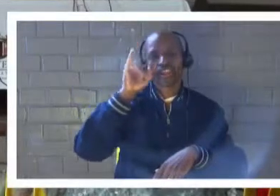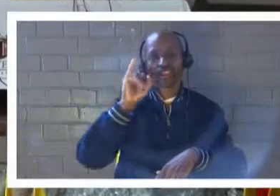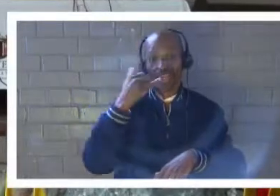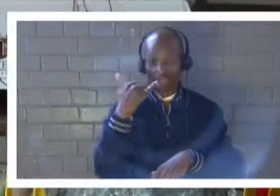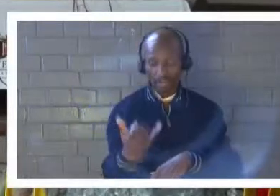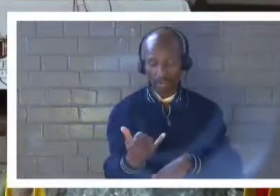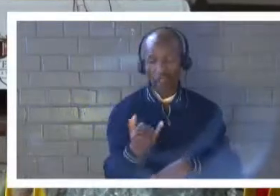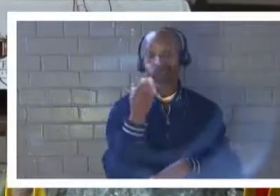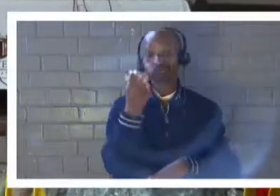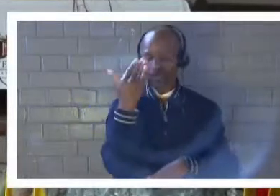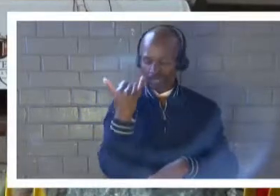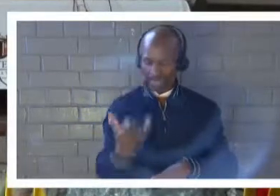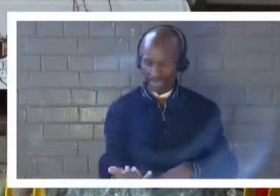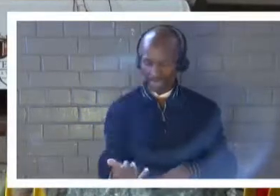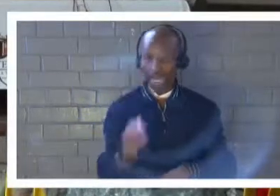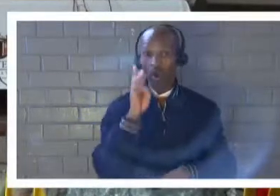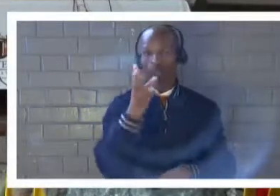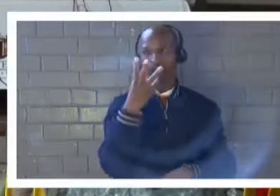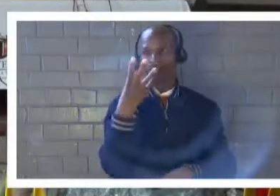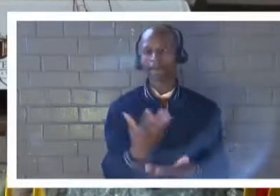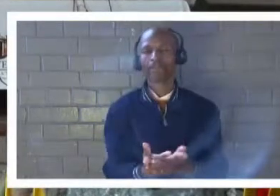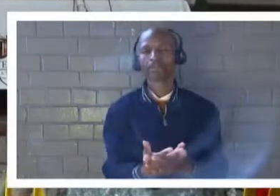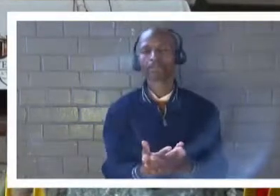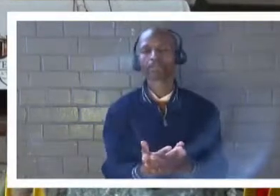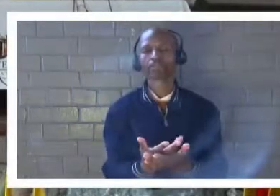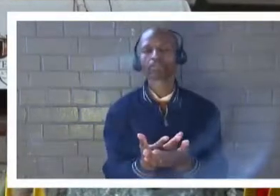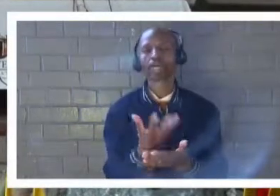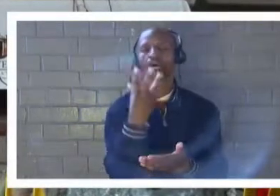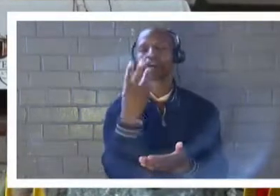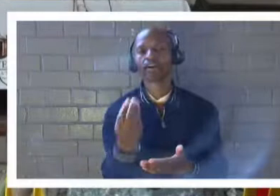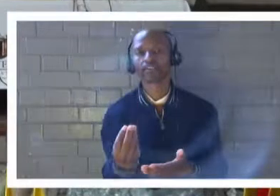there it is. We will now have to get the